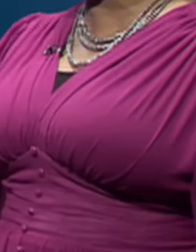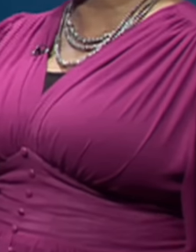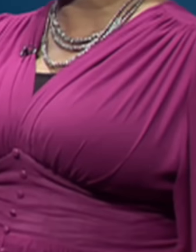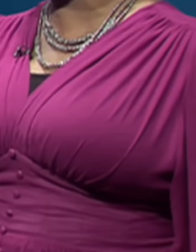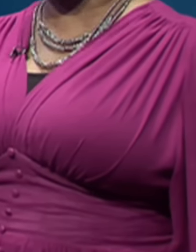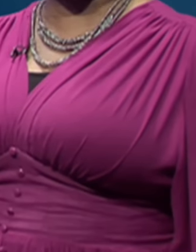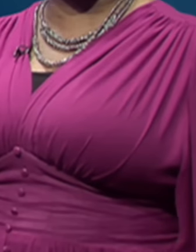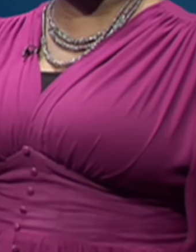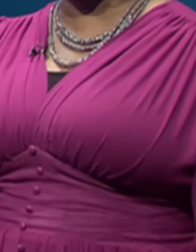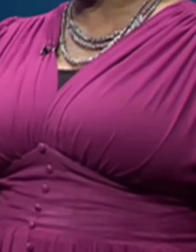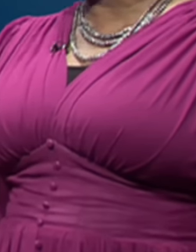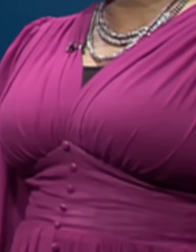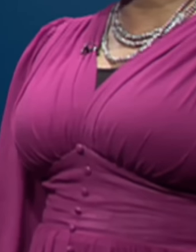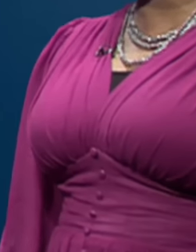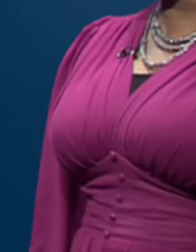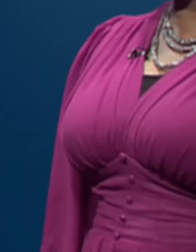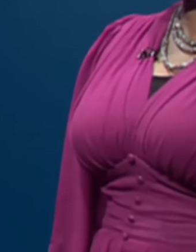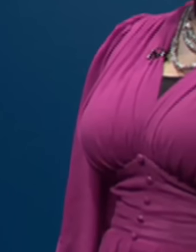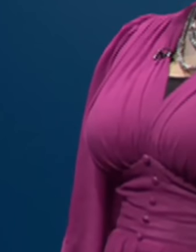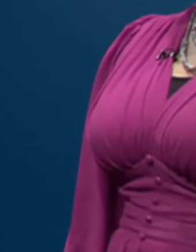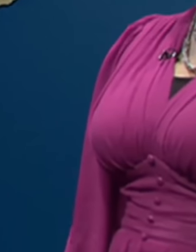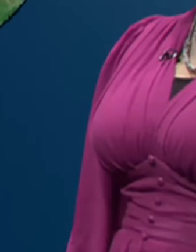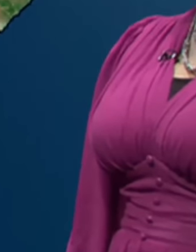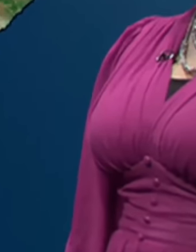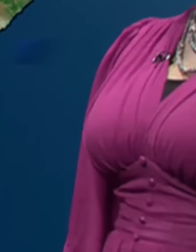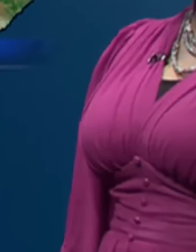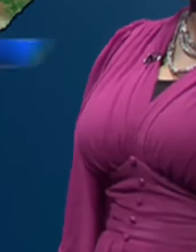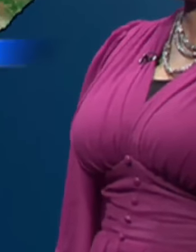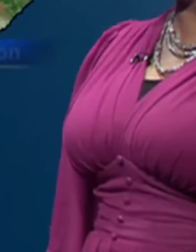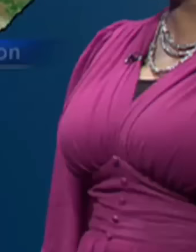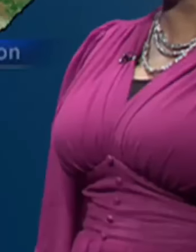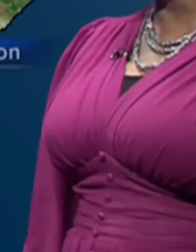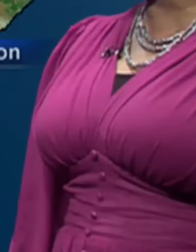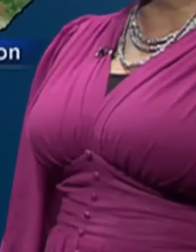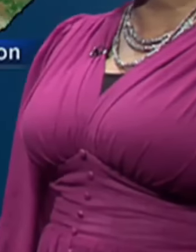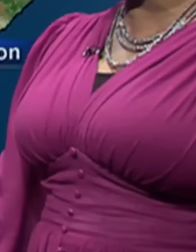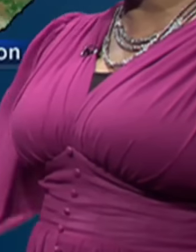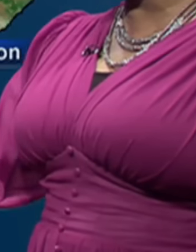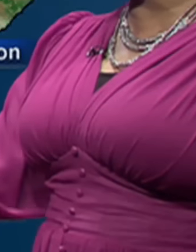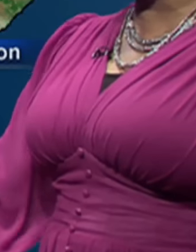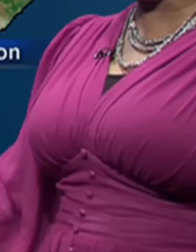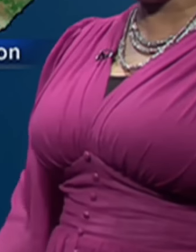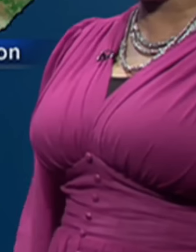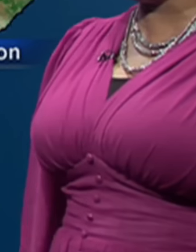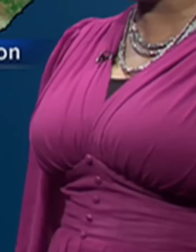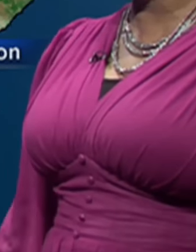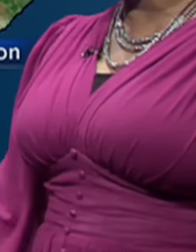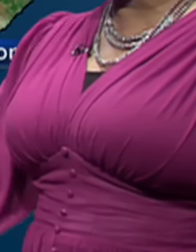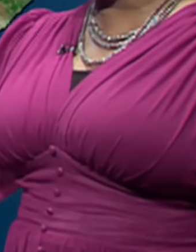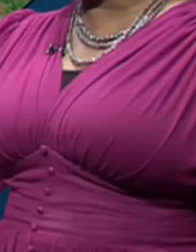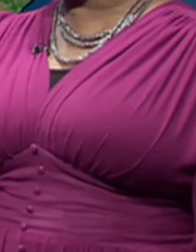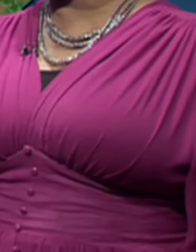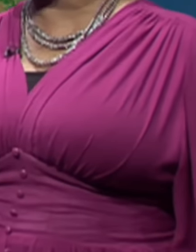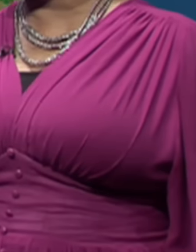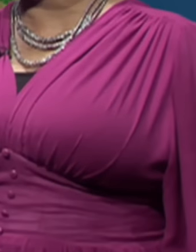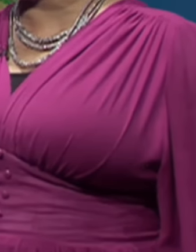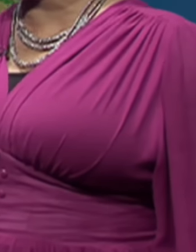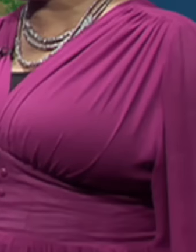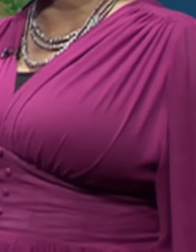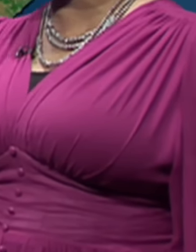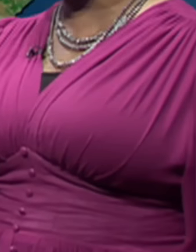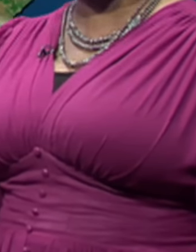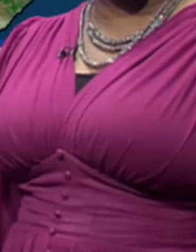ka tše 24 re lebelela gona go la Eastern Cape le gona go sasa go tla be go ntse go ruthetše le gona Maletswai ka tše 30 re lebelela gona dikarolong